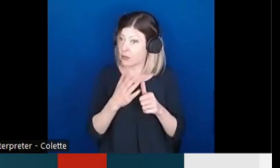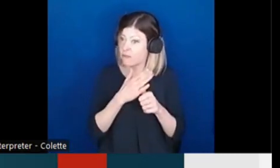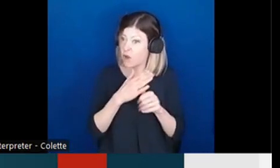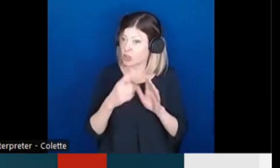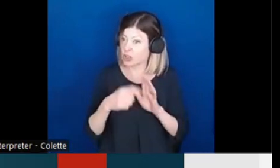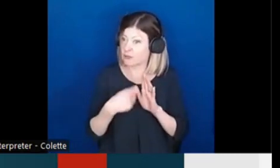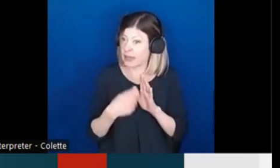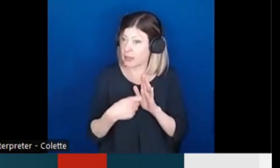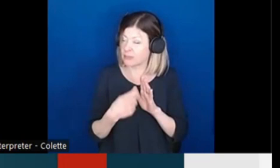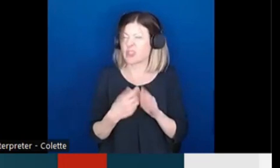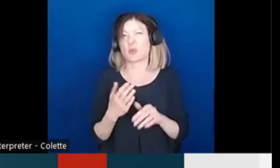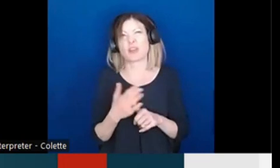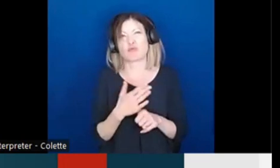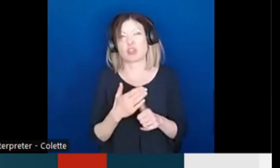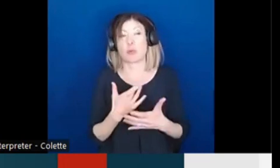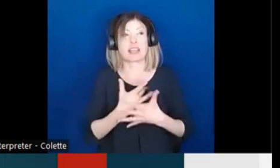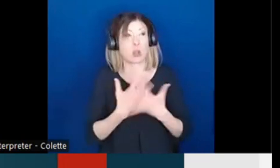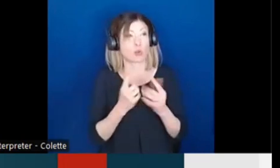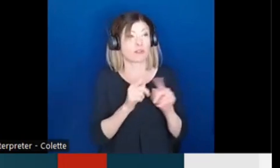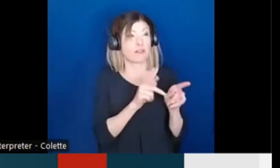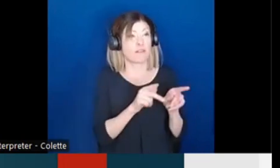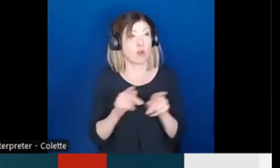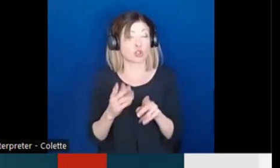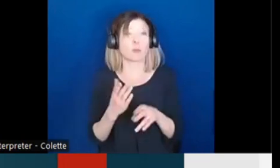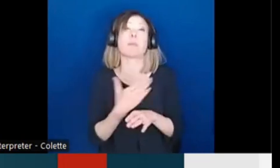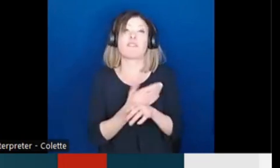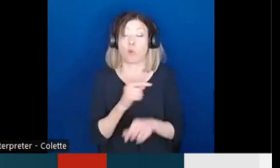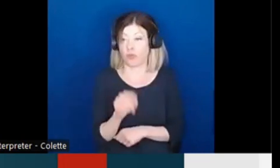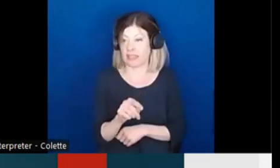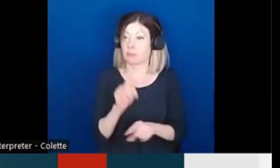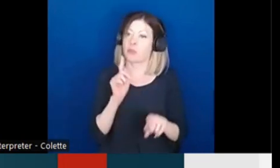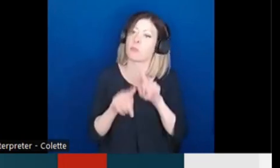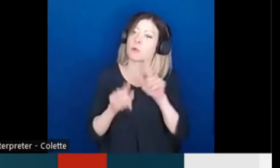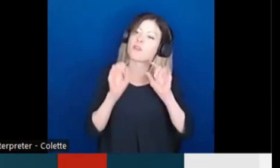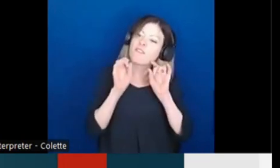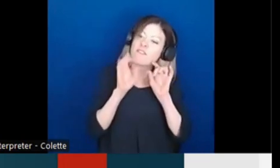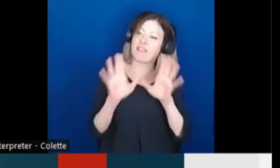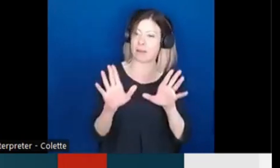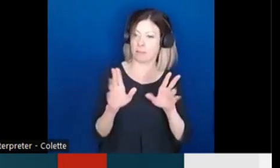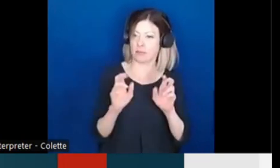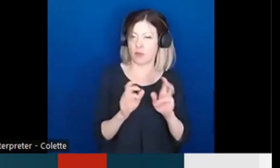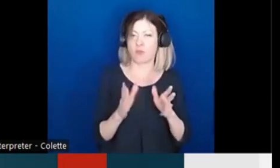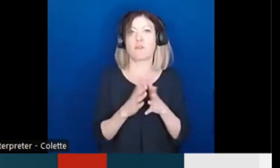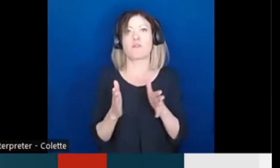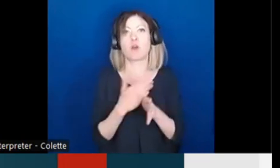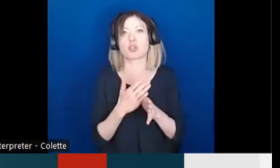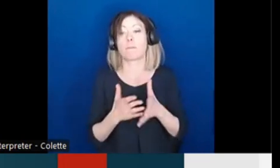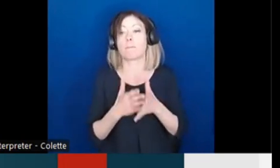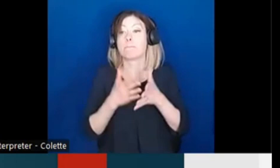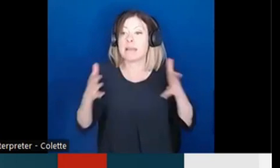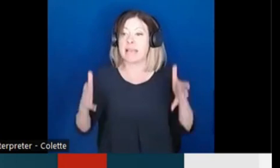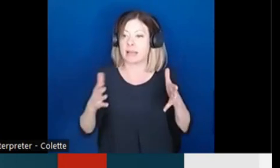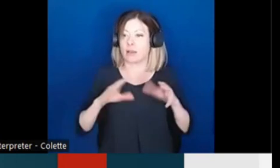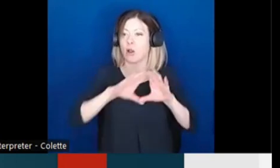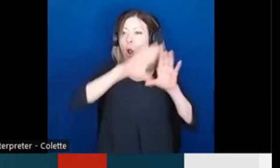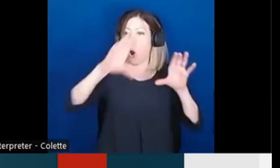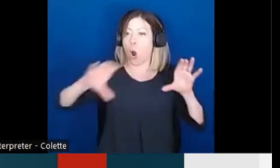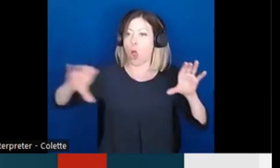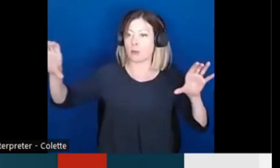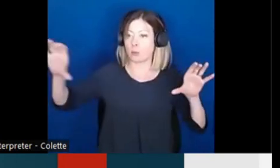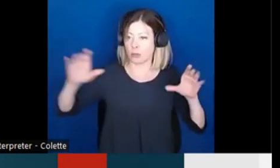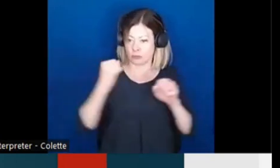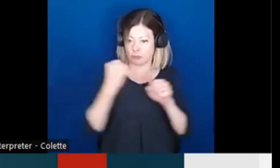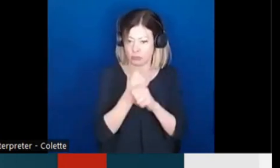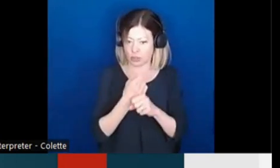not the original. There were several versions made before this, but the most famous, the first big Hollywood production with